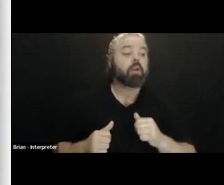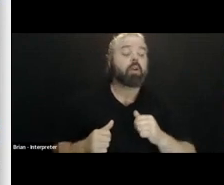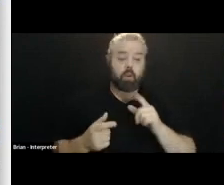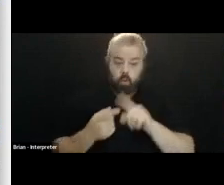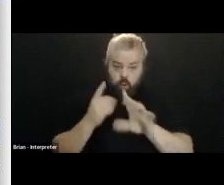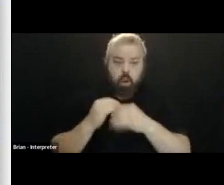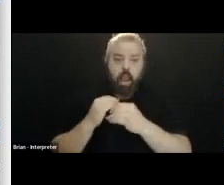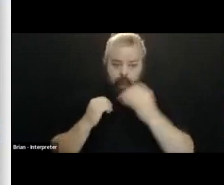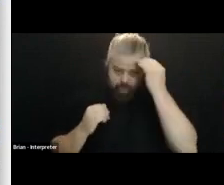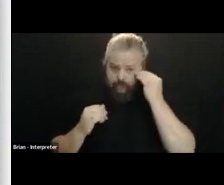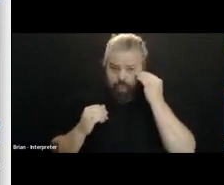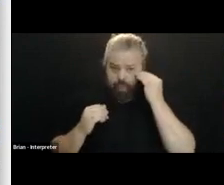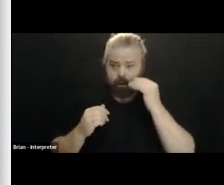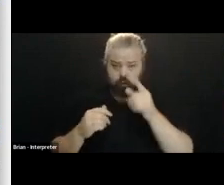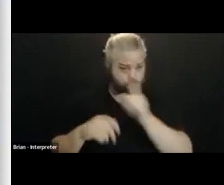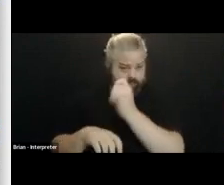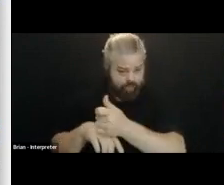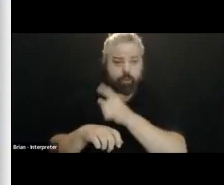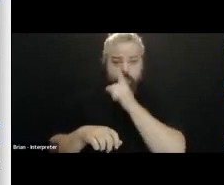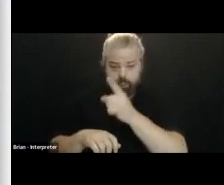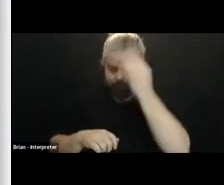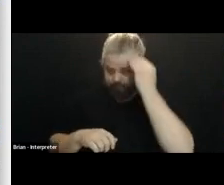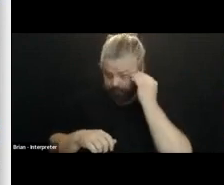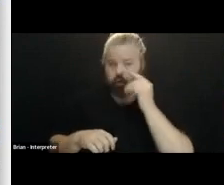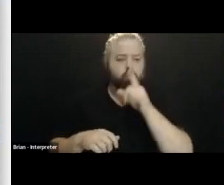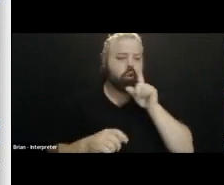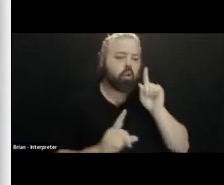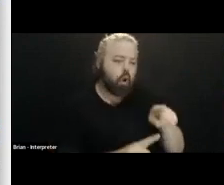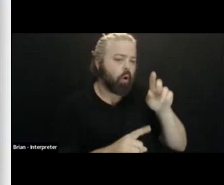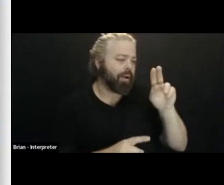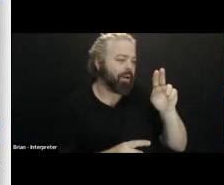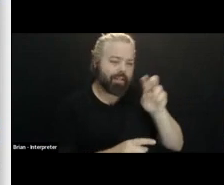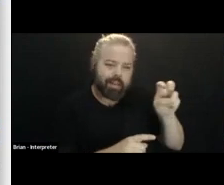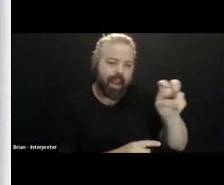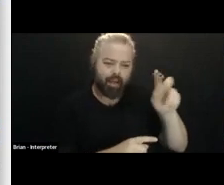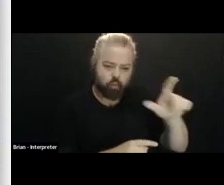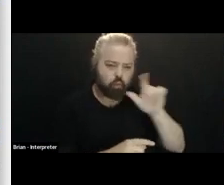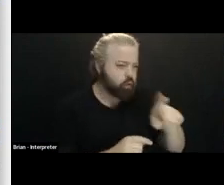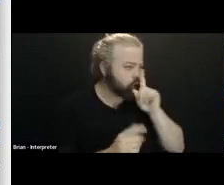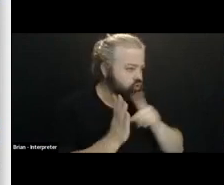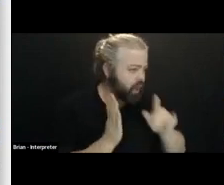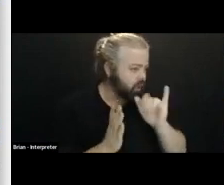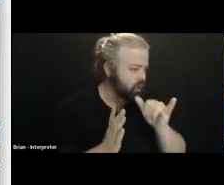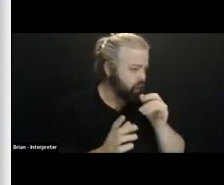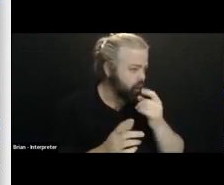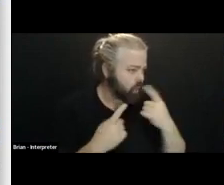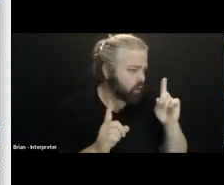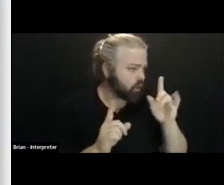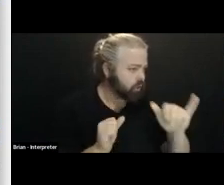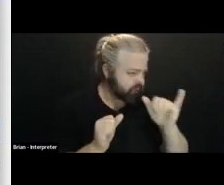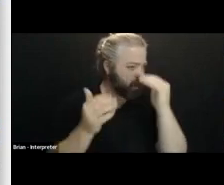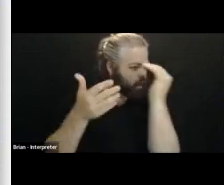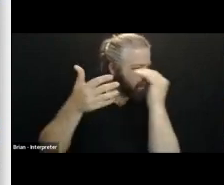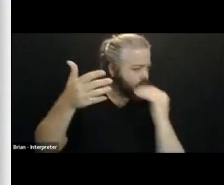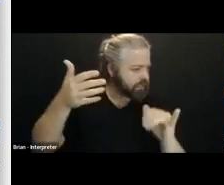and establish those, you can check your work in the navigation tool and see, does this make sense? Does this hierarchy look right? And